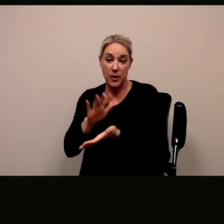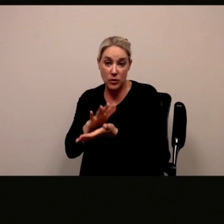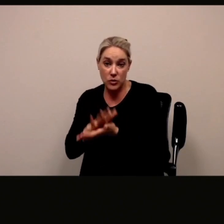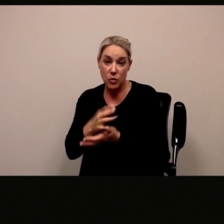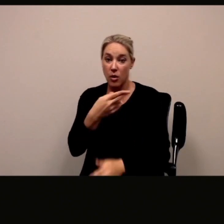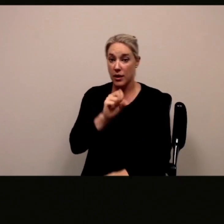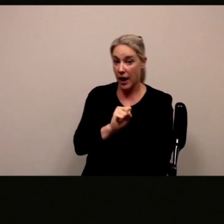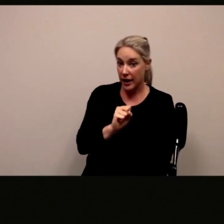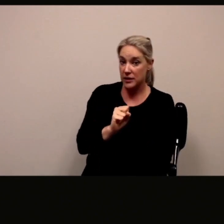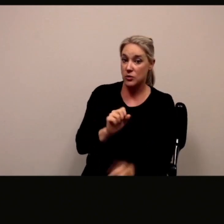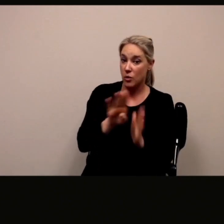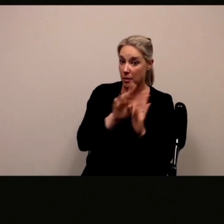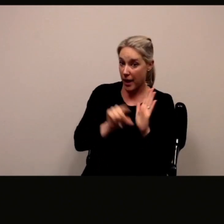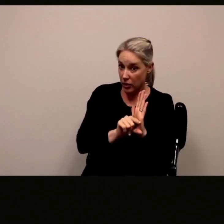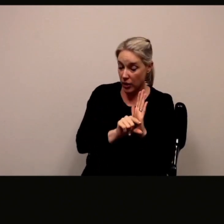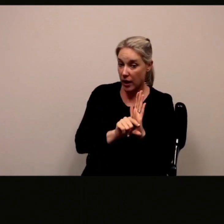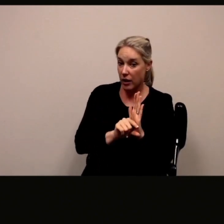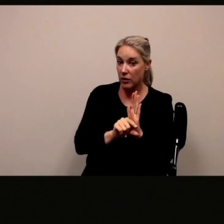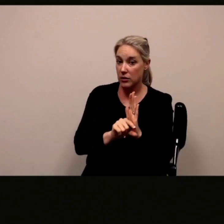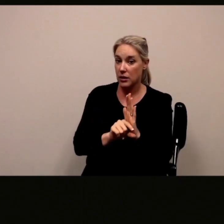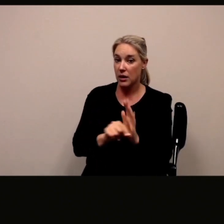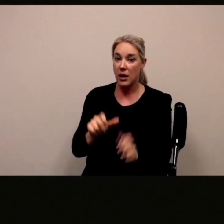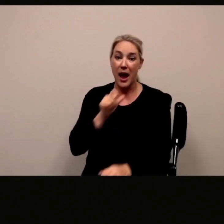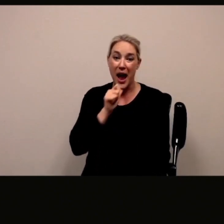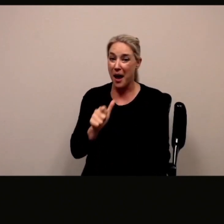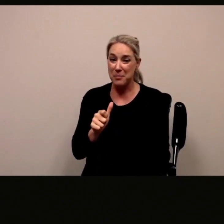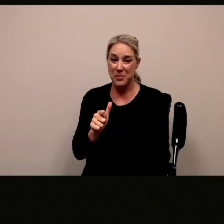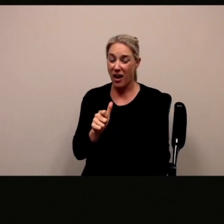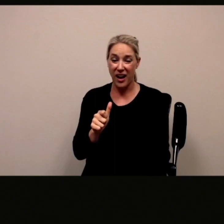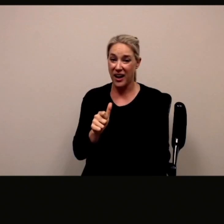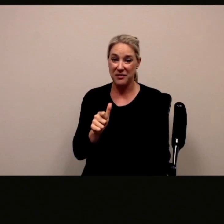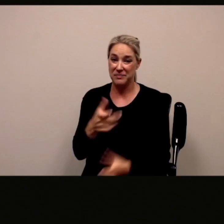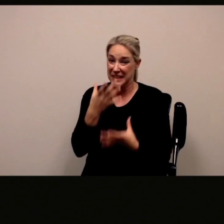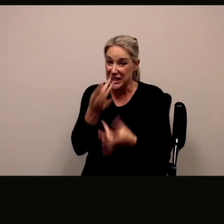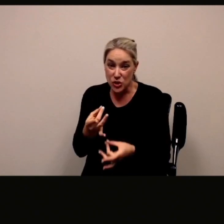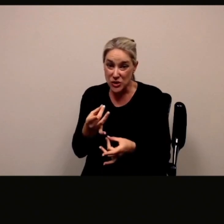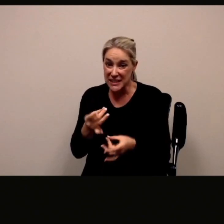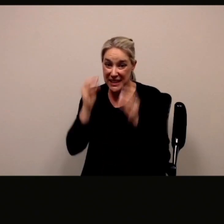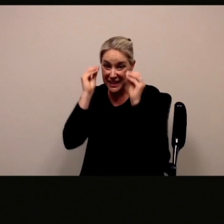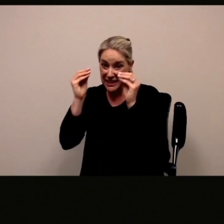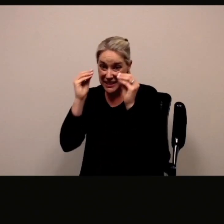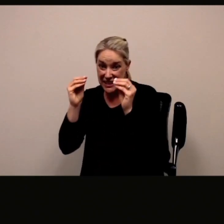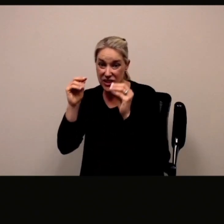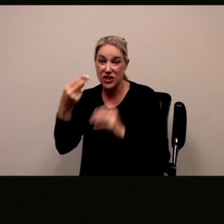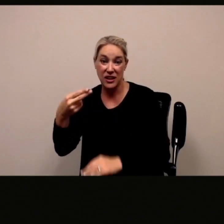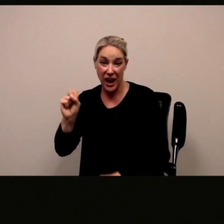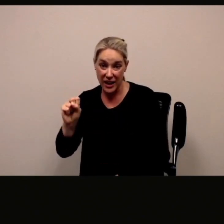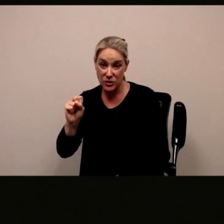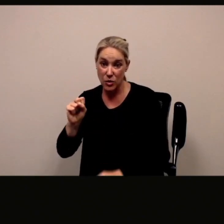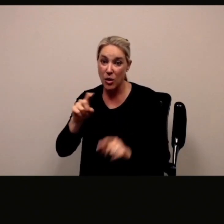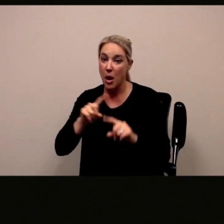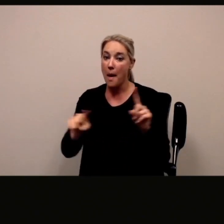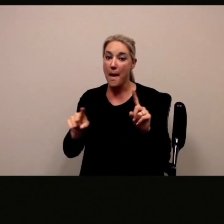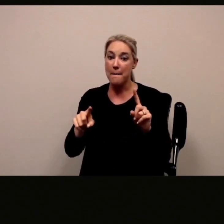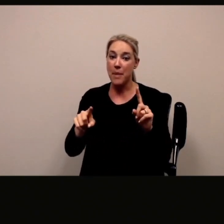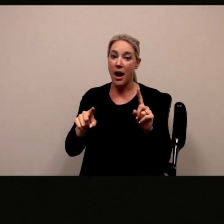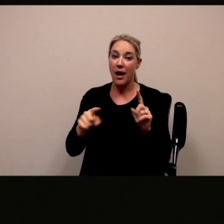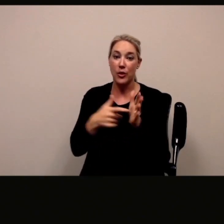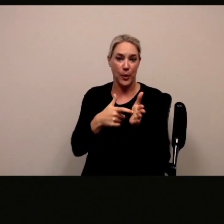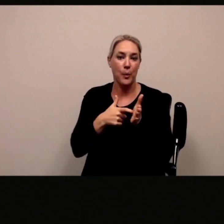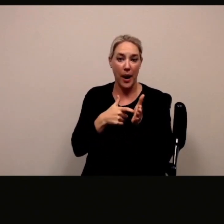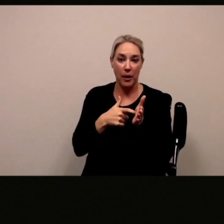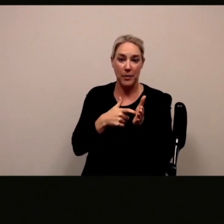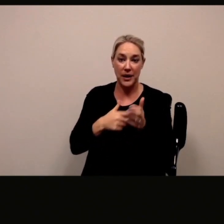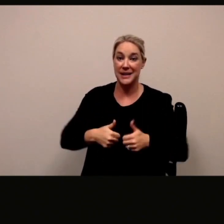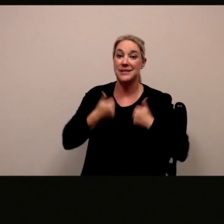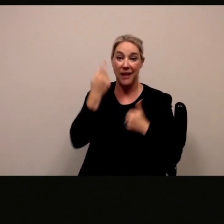is preschool through 12. I have no desire to go to high school. I have no idea what the pedagogy is like for high school. And that's real because